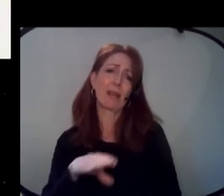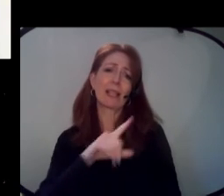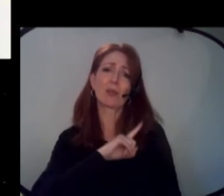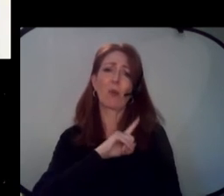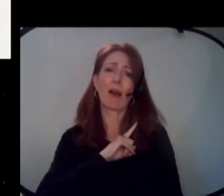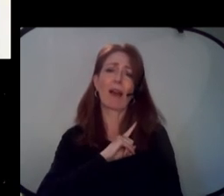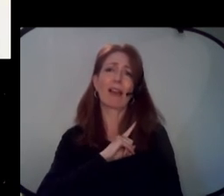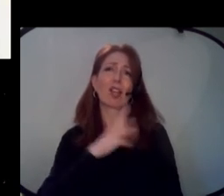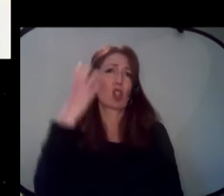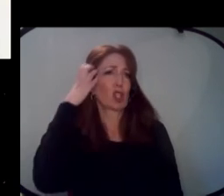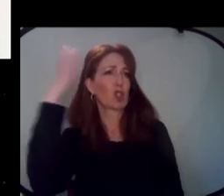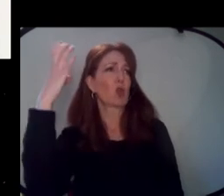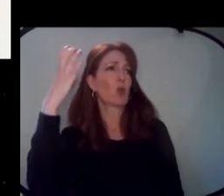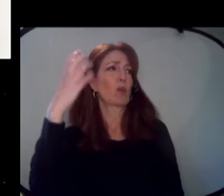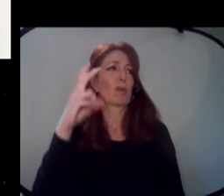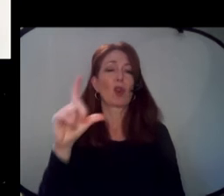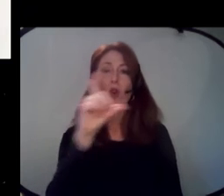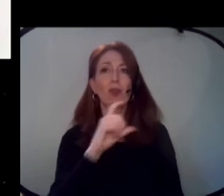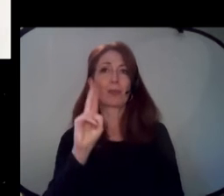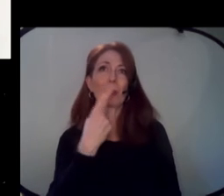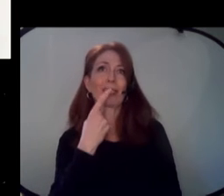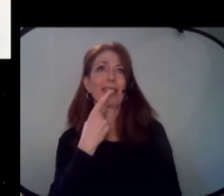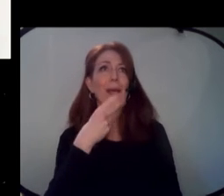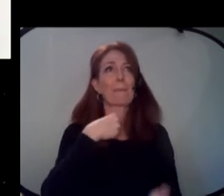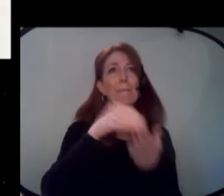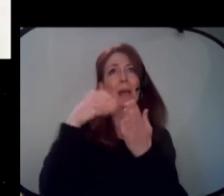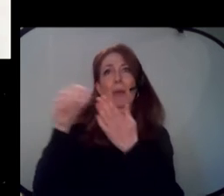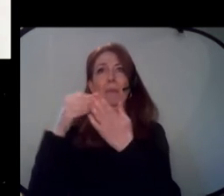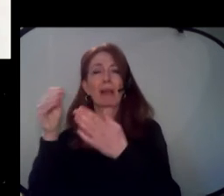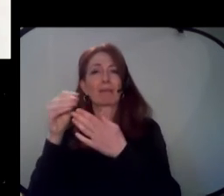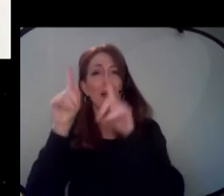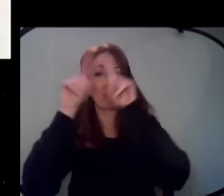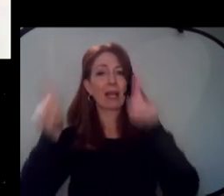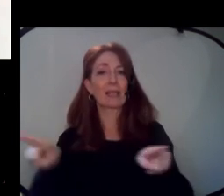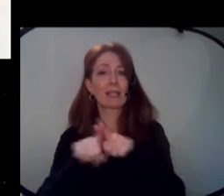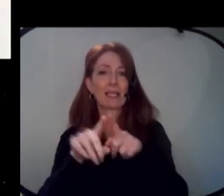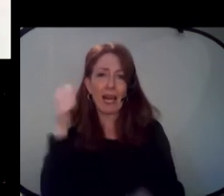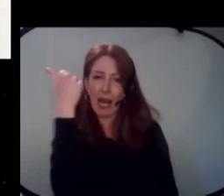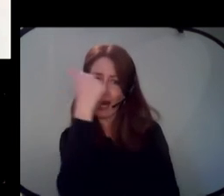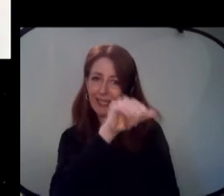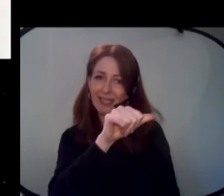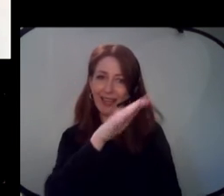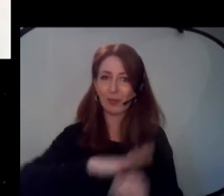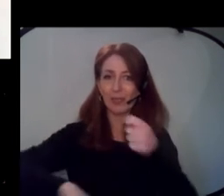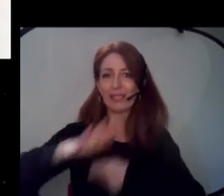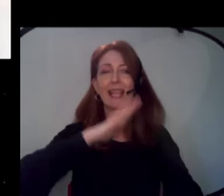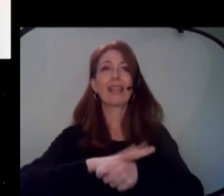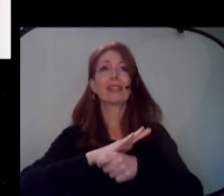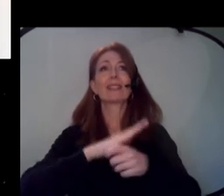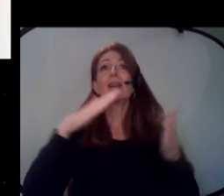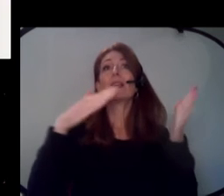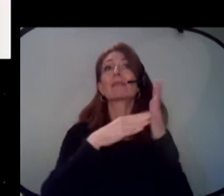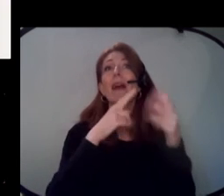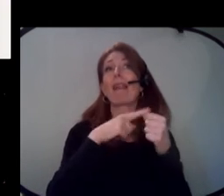is keen to commission paintings. So that's good. It's also got a great intellectual scene. So Michelangelo's nephew